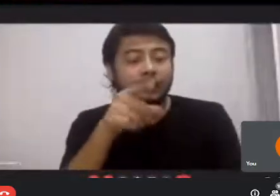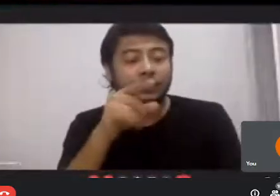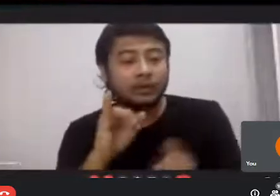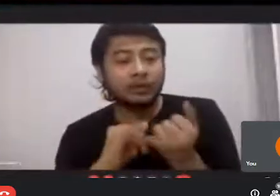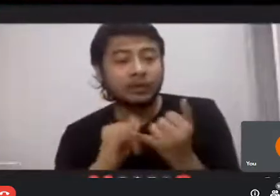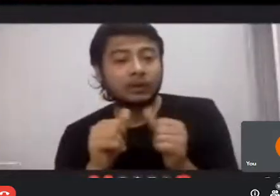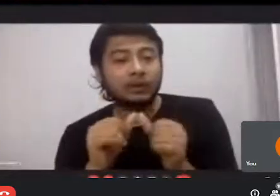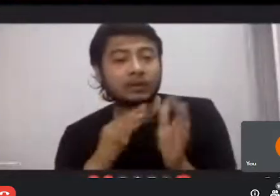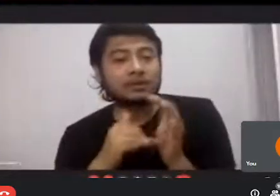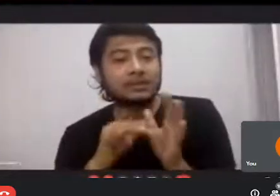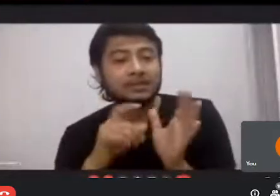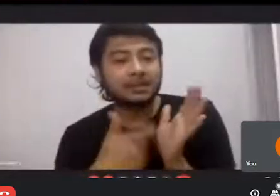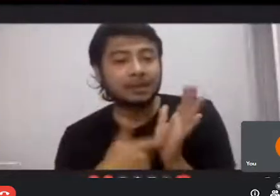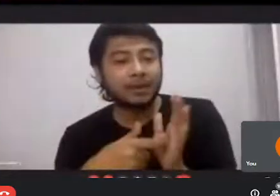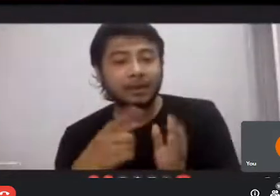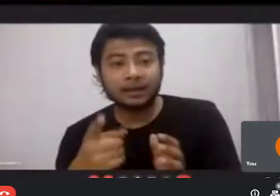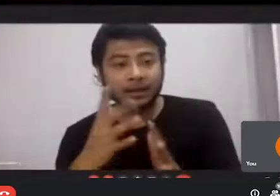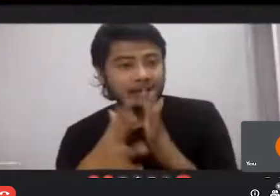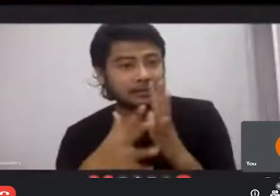I